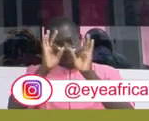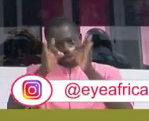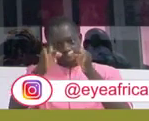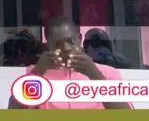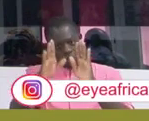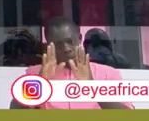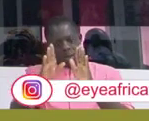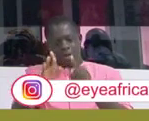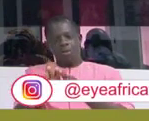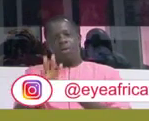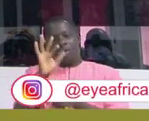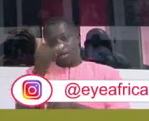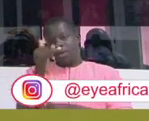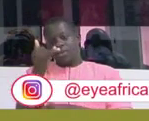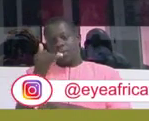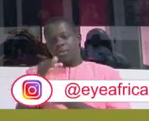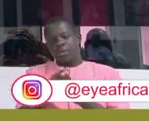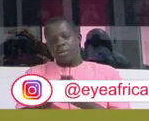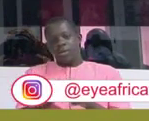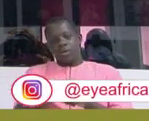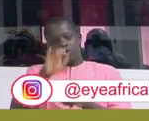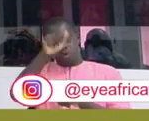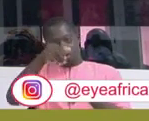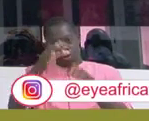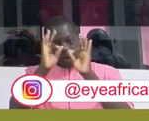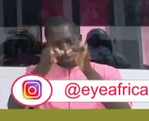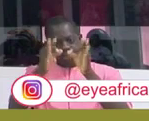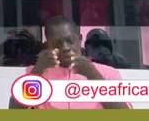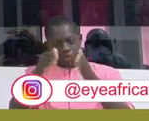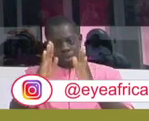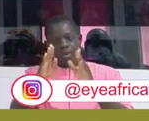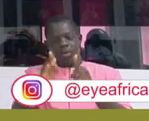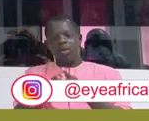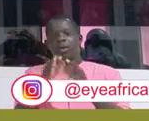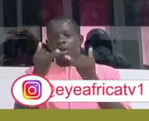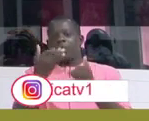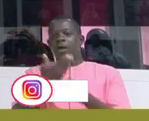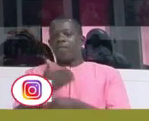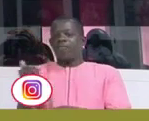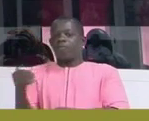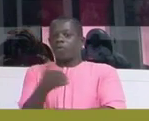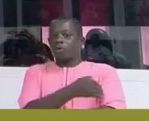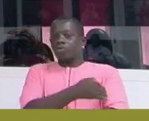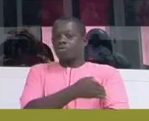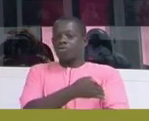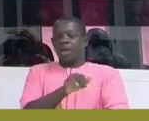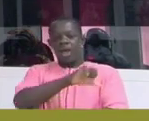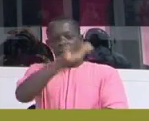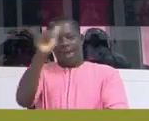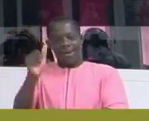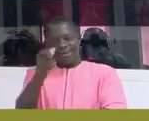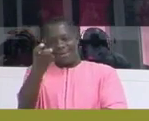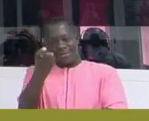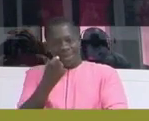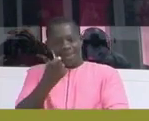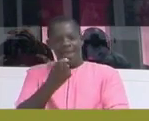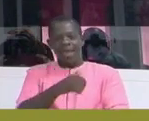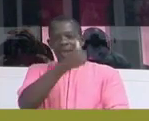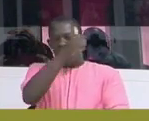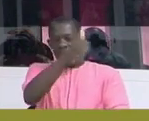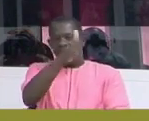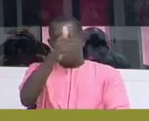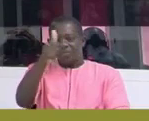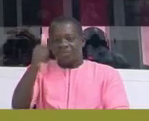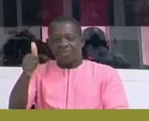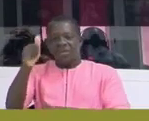That is your testimony. Yes. That is your testimony. So there was corruption and